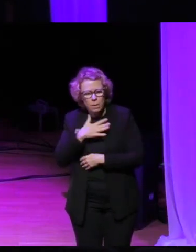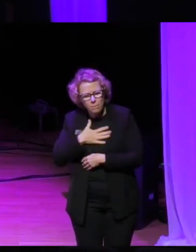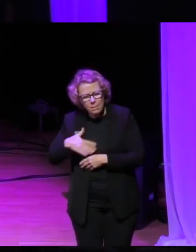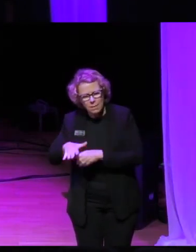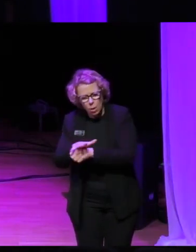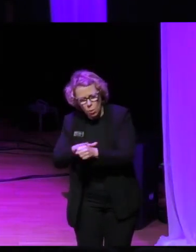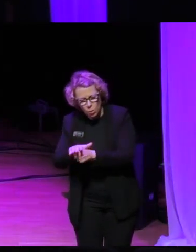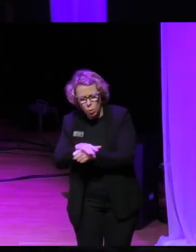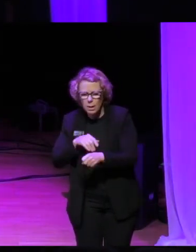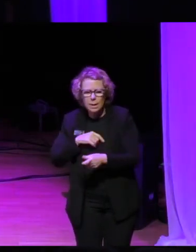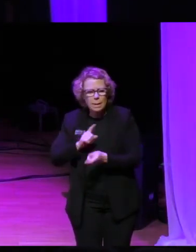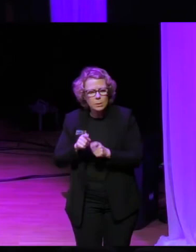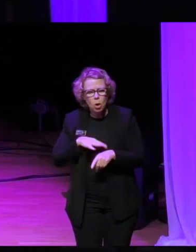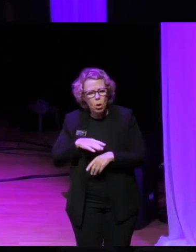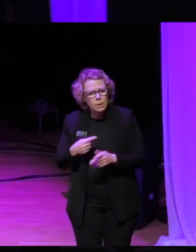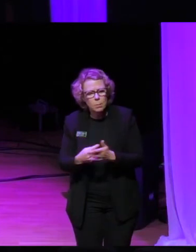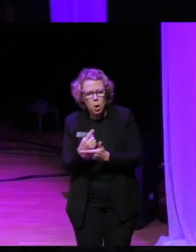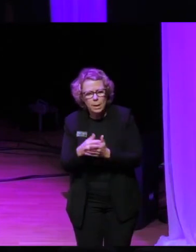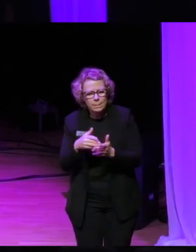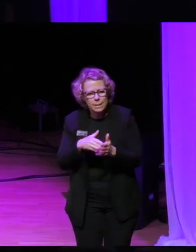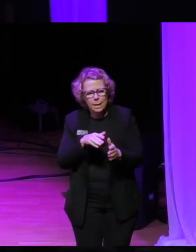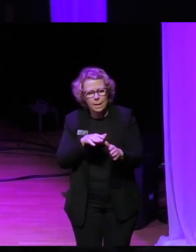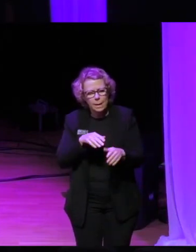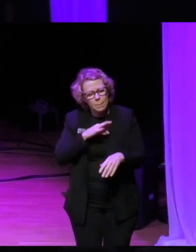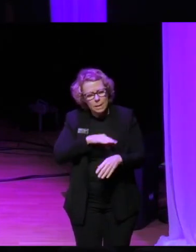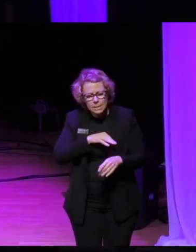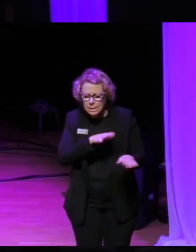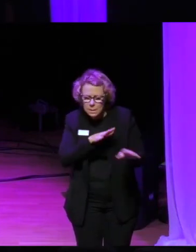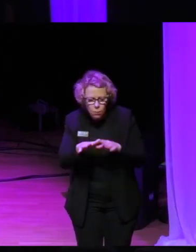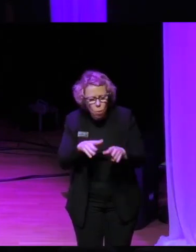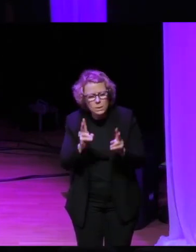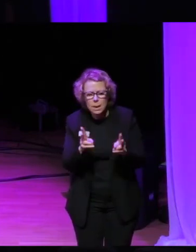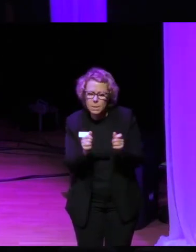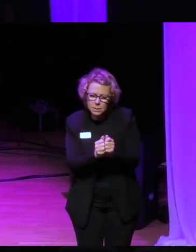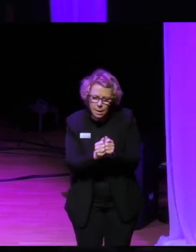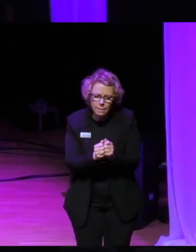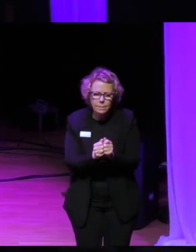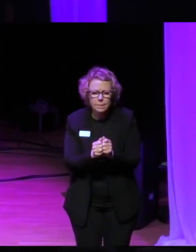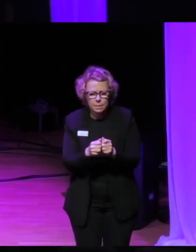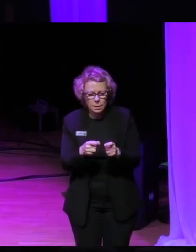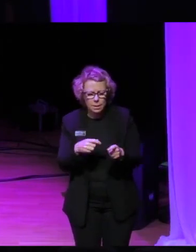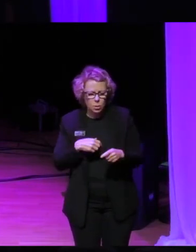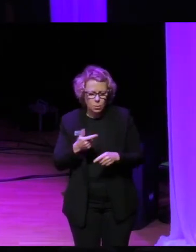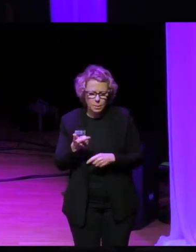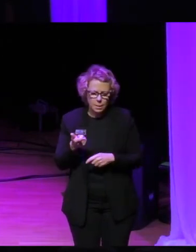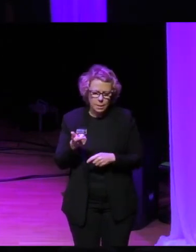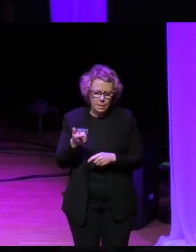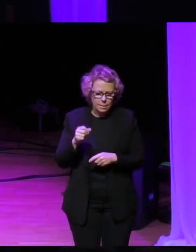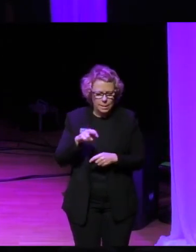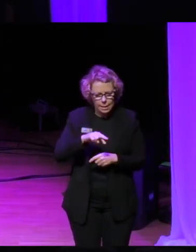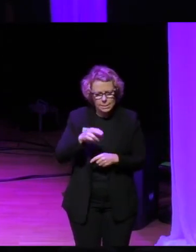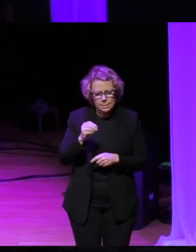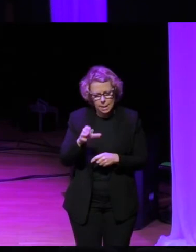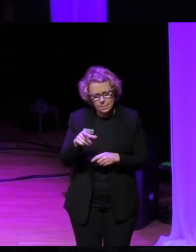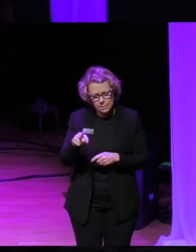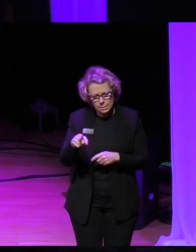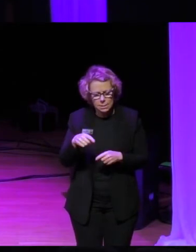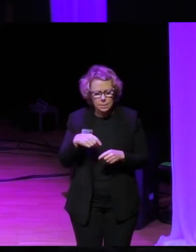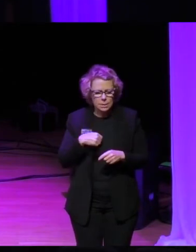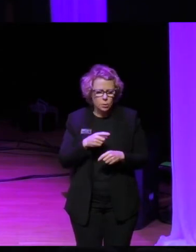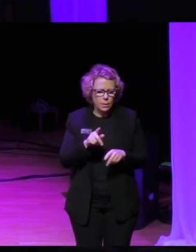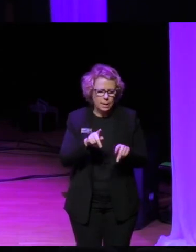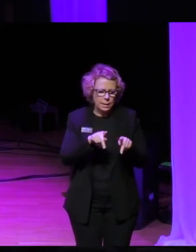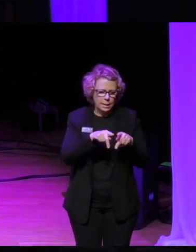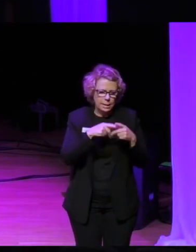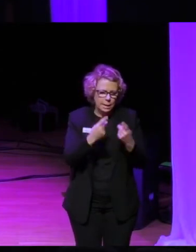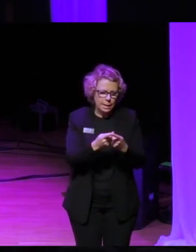you had women who would have to drive hundreds of miles to get to their nearest clinic, especially as clinics were shutting down and making it more